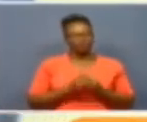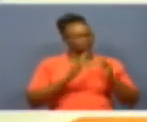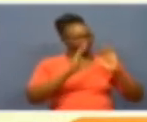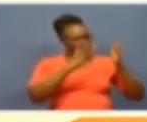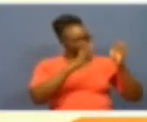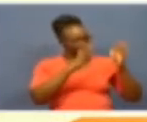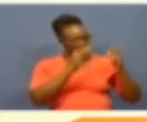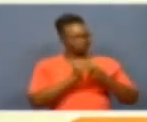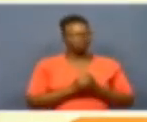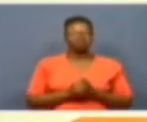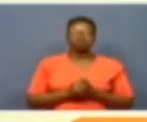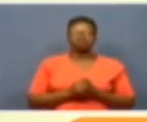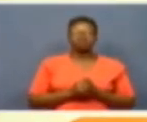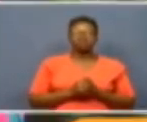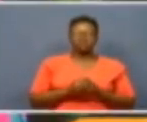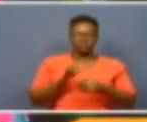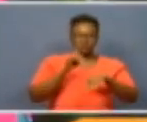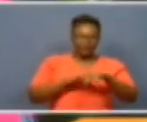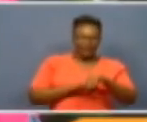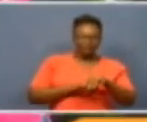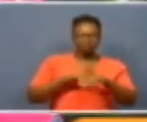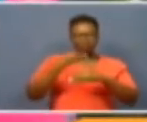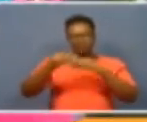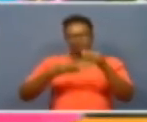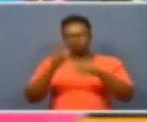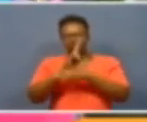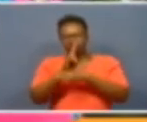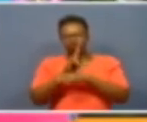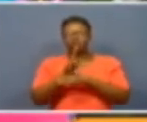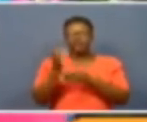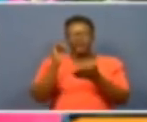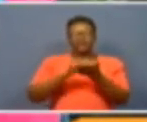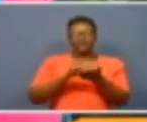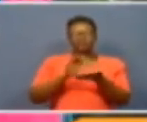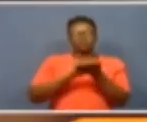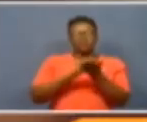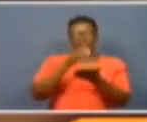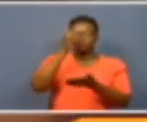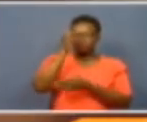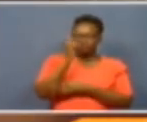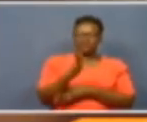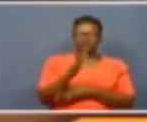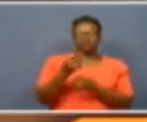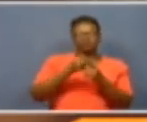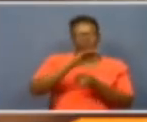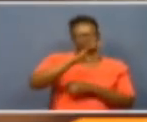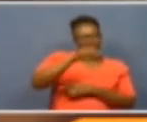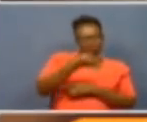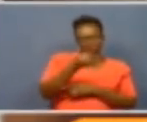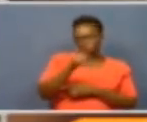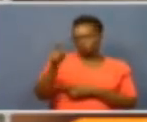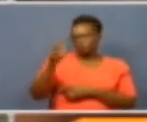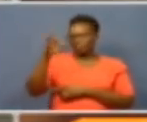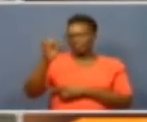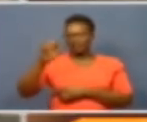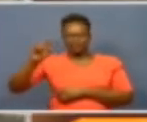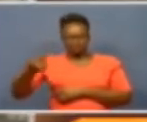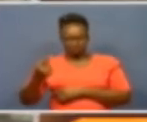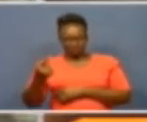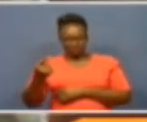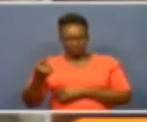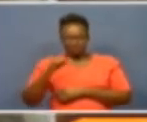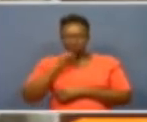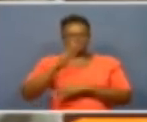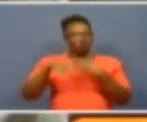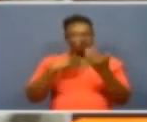more time and material she uses, the more her paintings will cost, from 3,000 shillings to 30,000 shillings. Not everyone